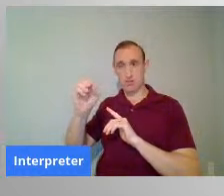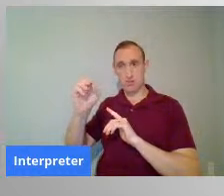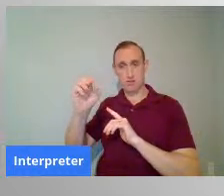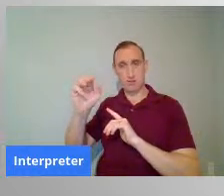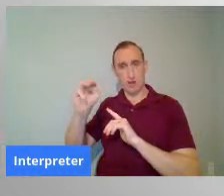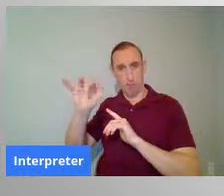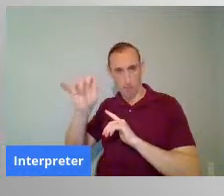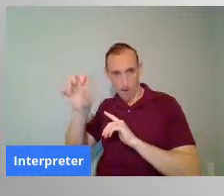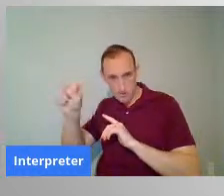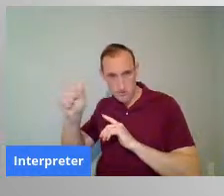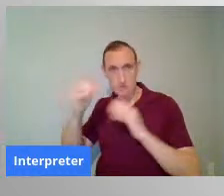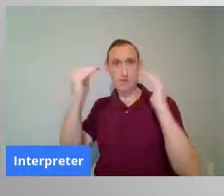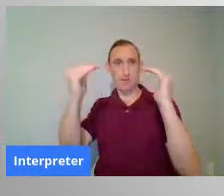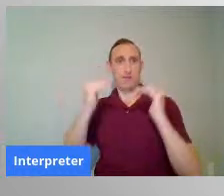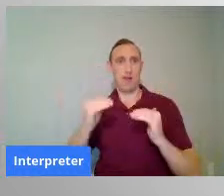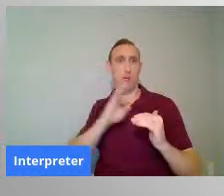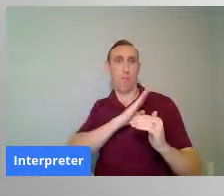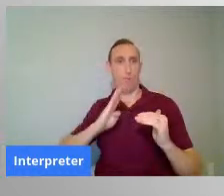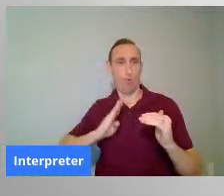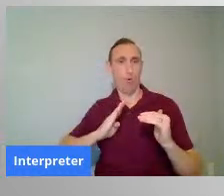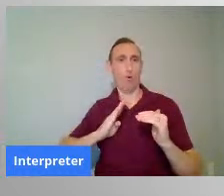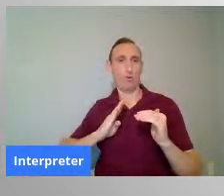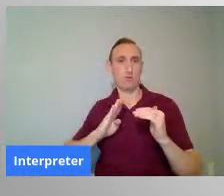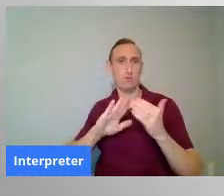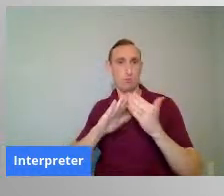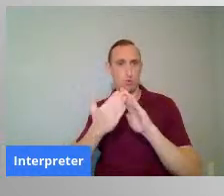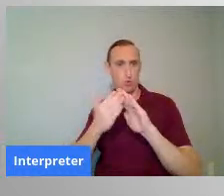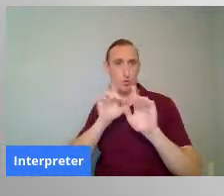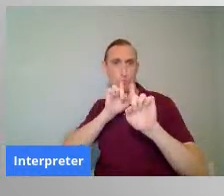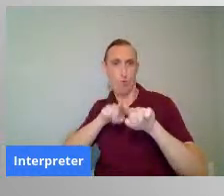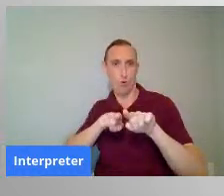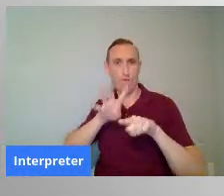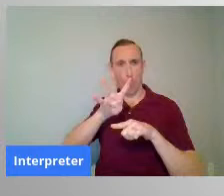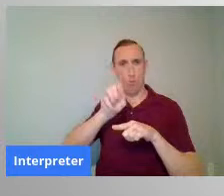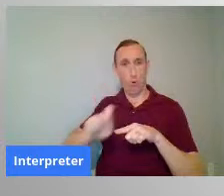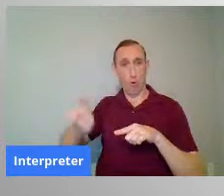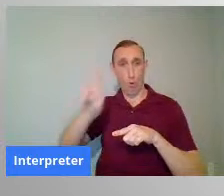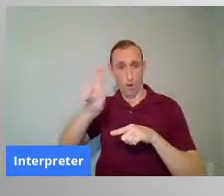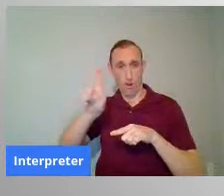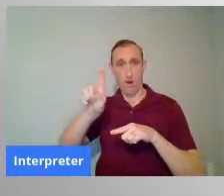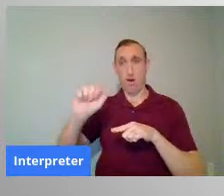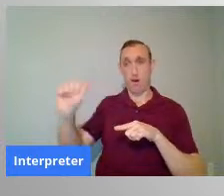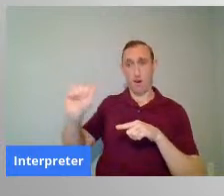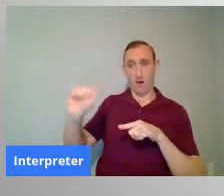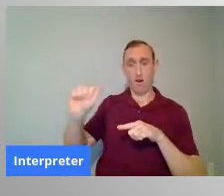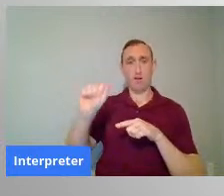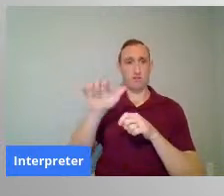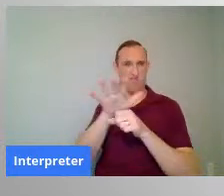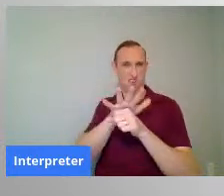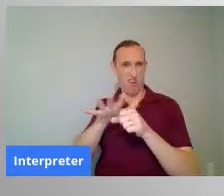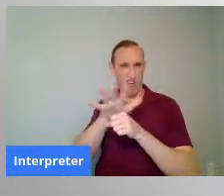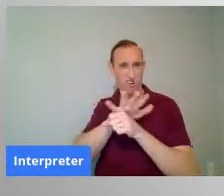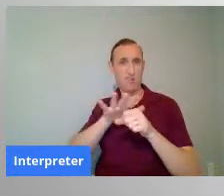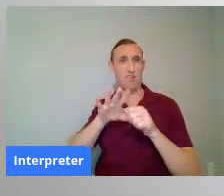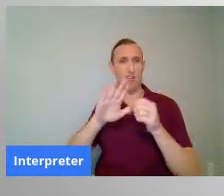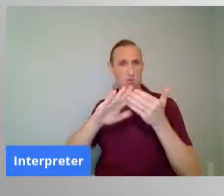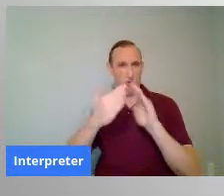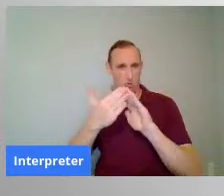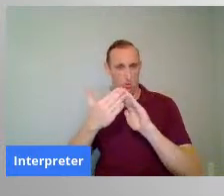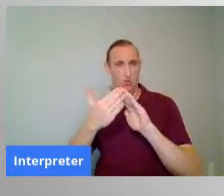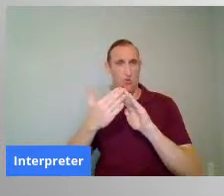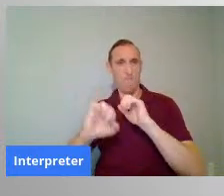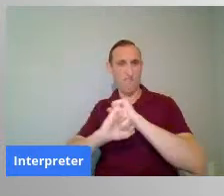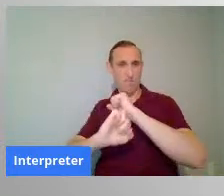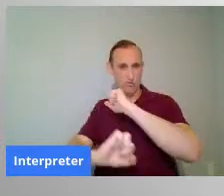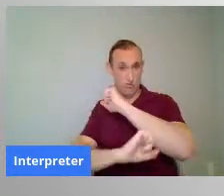board community reports. Item 4.1, that's the Athens Area Community Foundation.